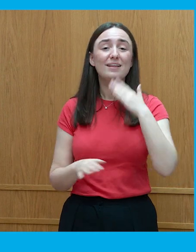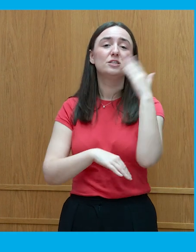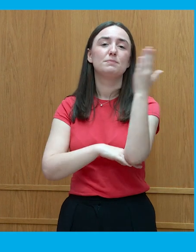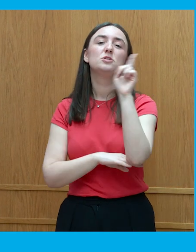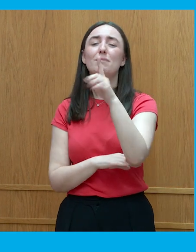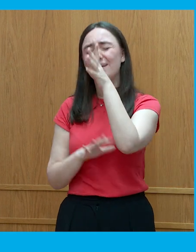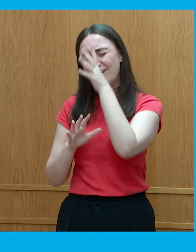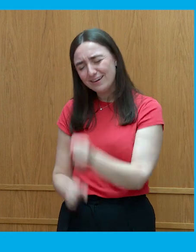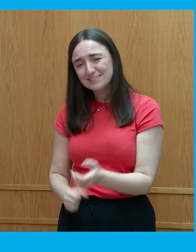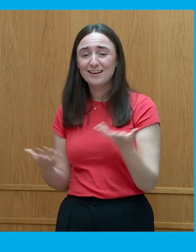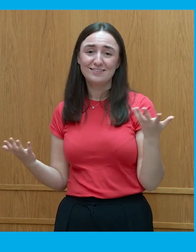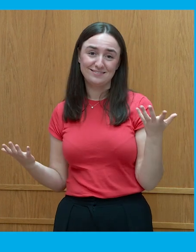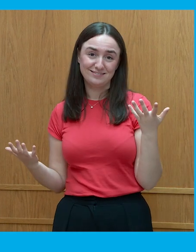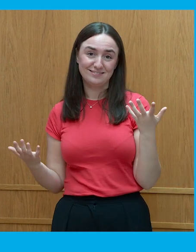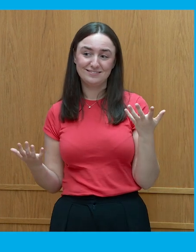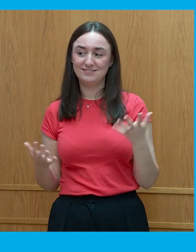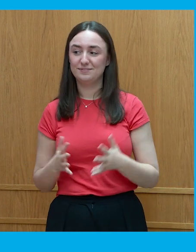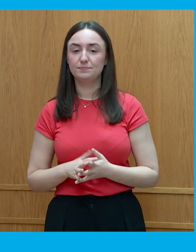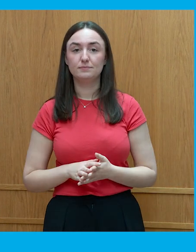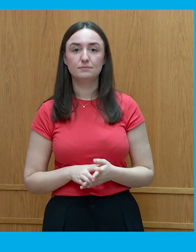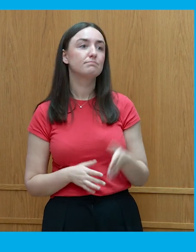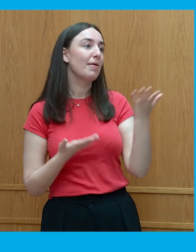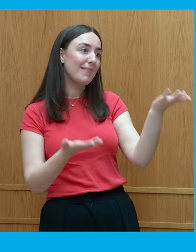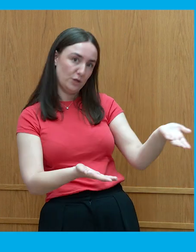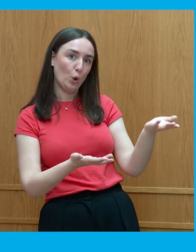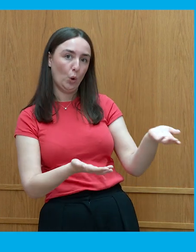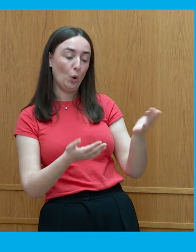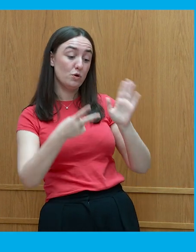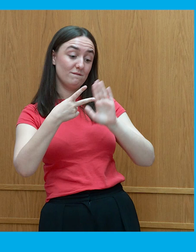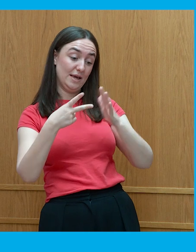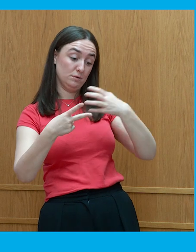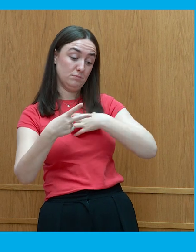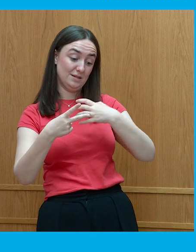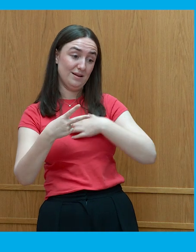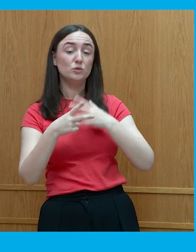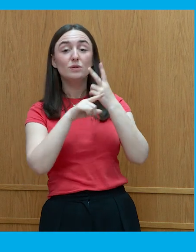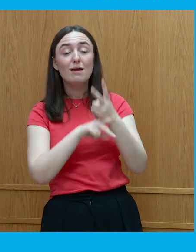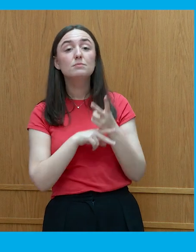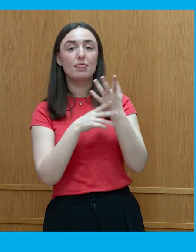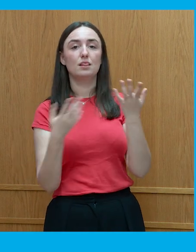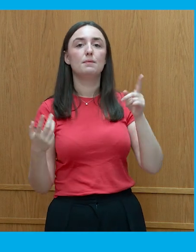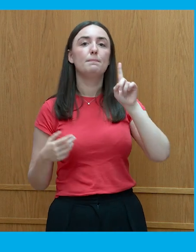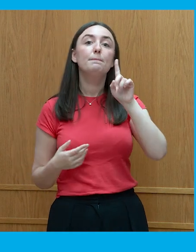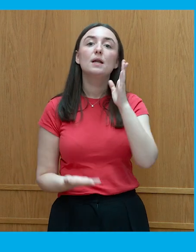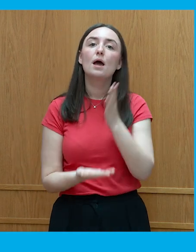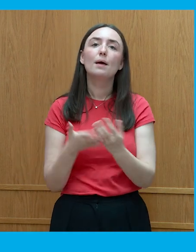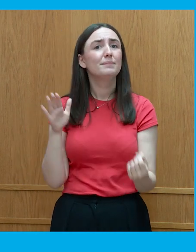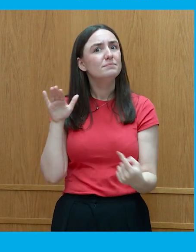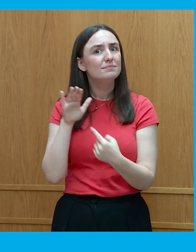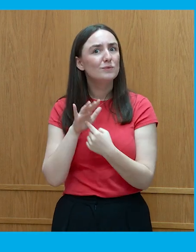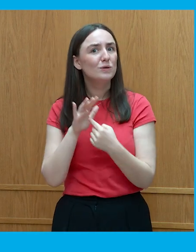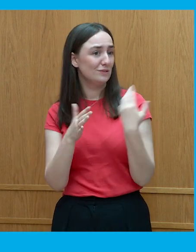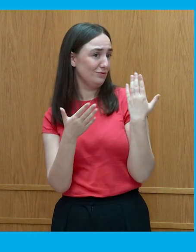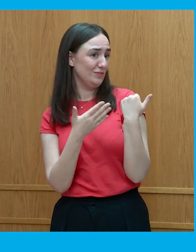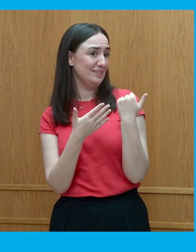I didn't like his speech at all. I was going to say, you know, you're right, like vice presidents, who cares about them? But actually, they have become quite significant, though, haven't they, if you think